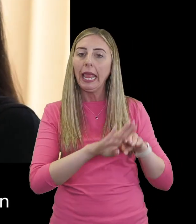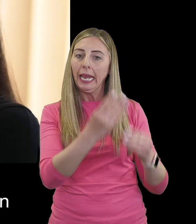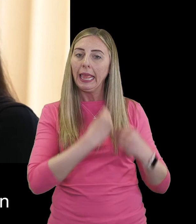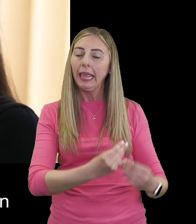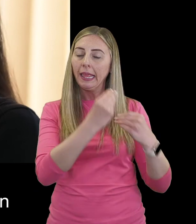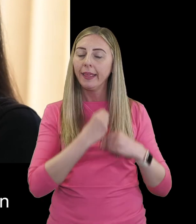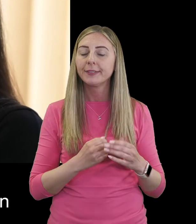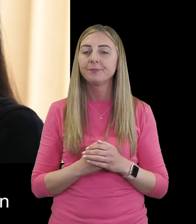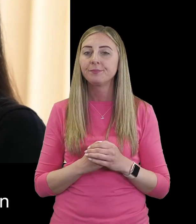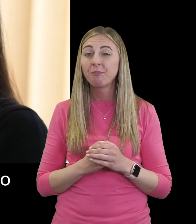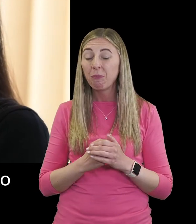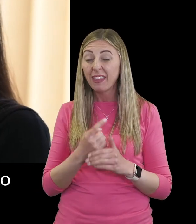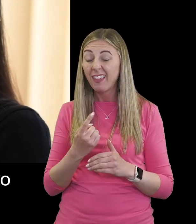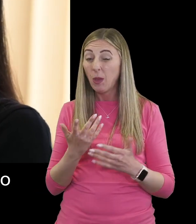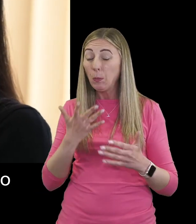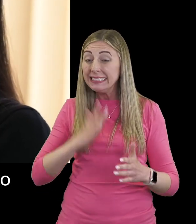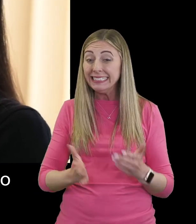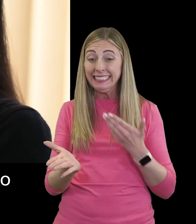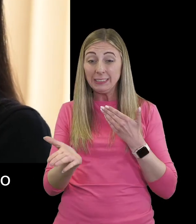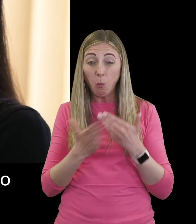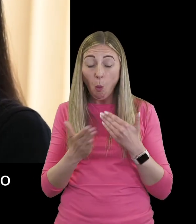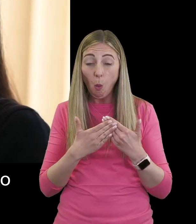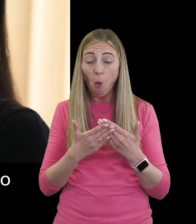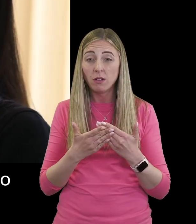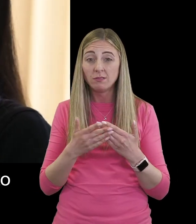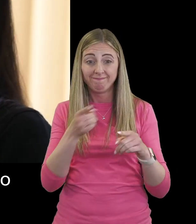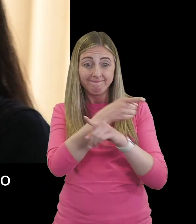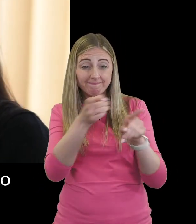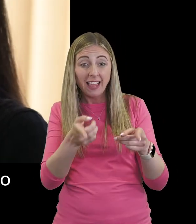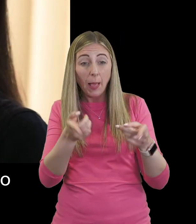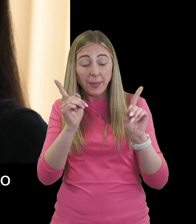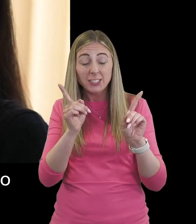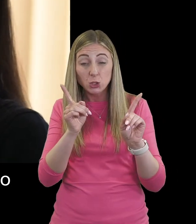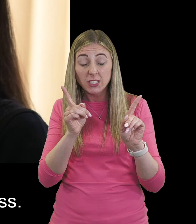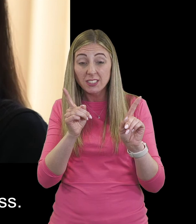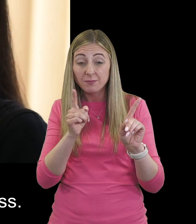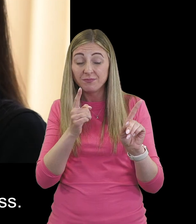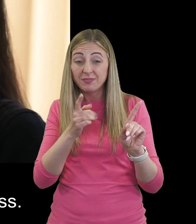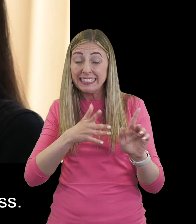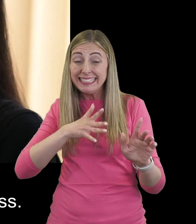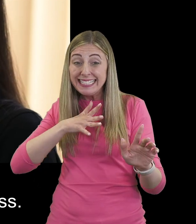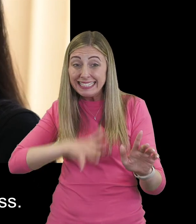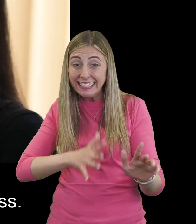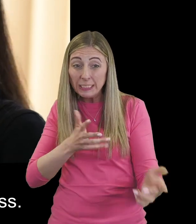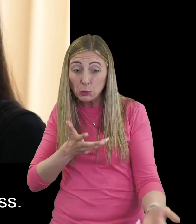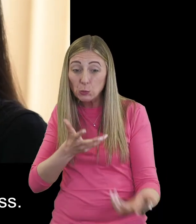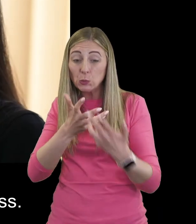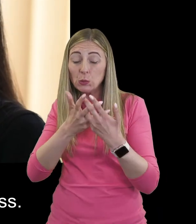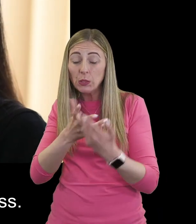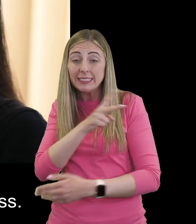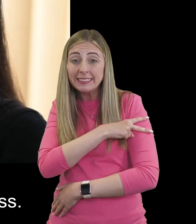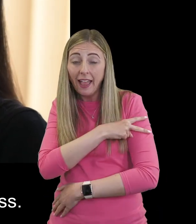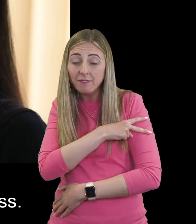find ourselves in a position where managers who need to manage the people with disability, the staff